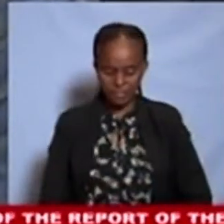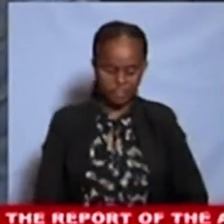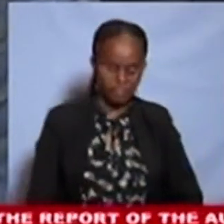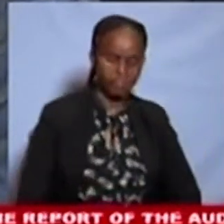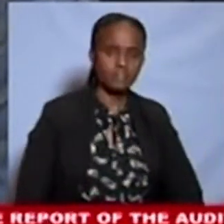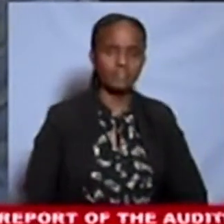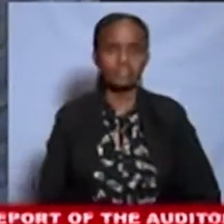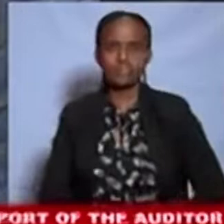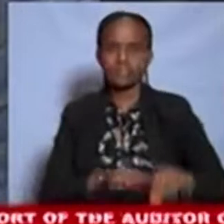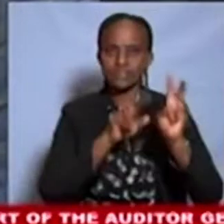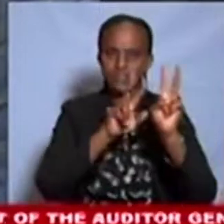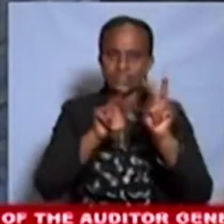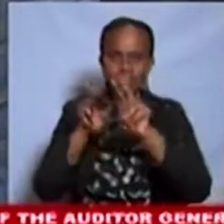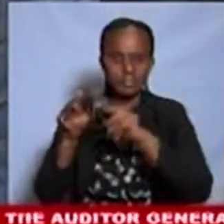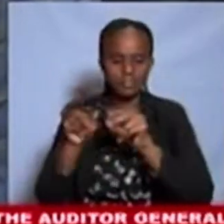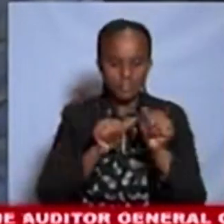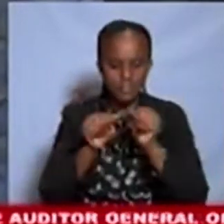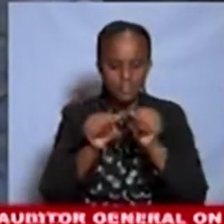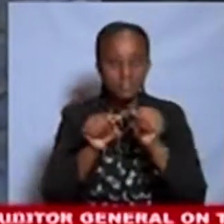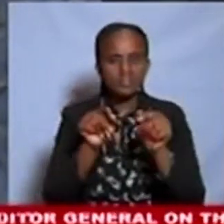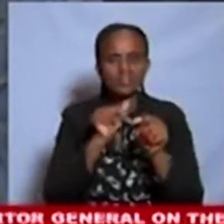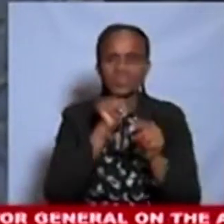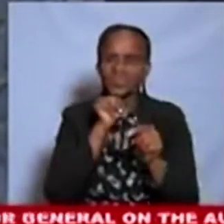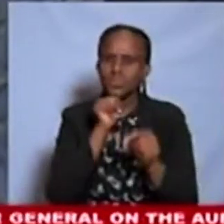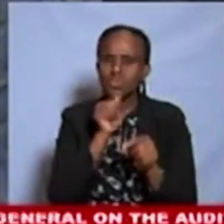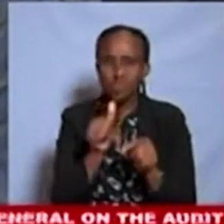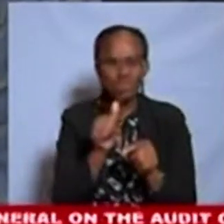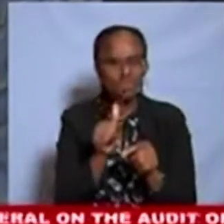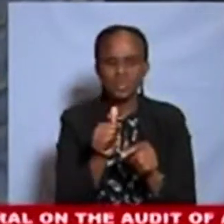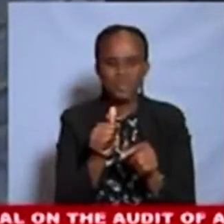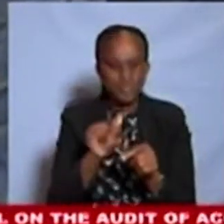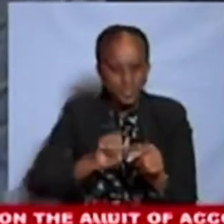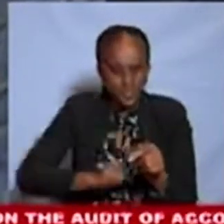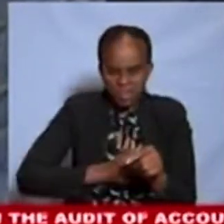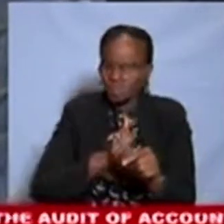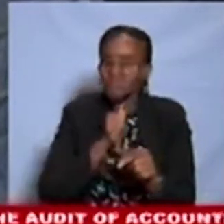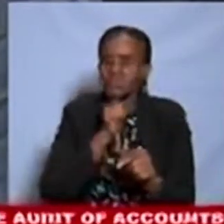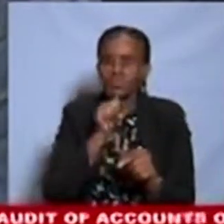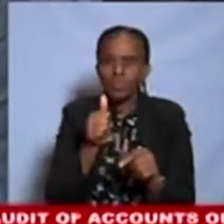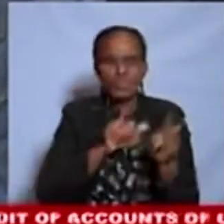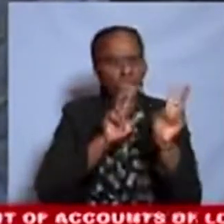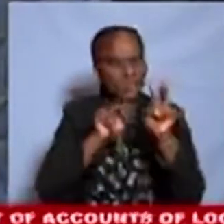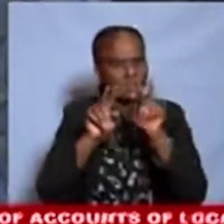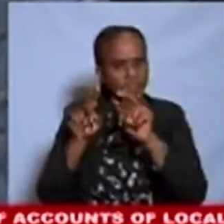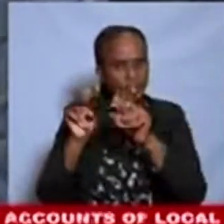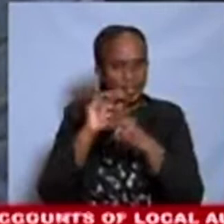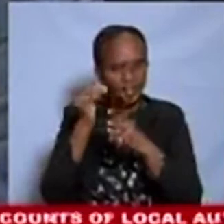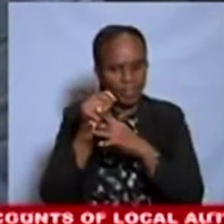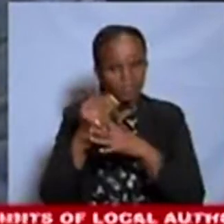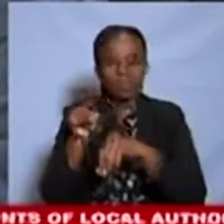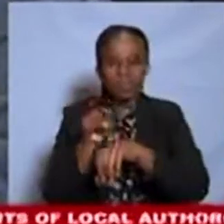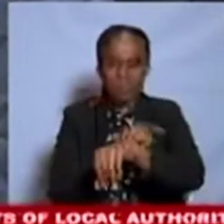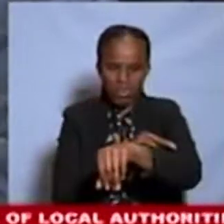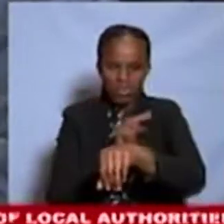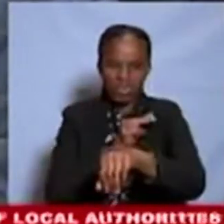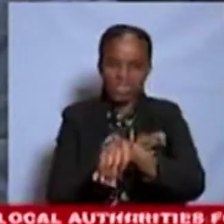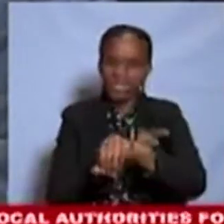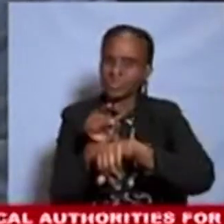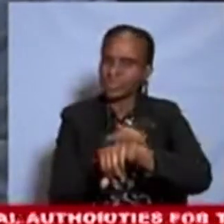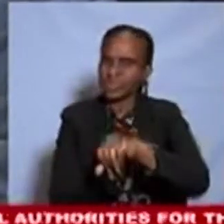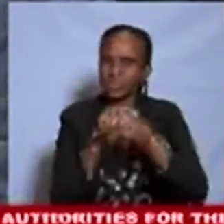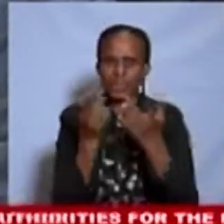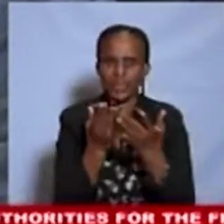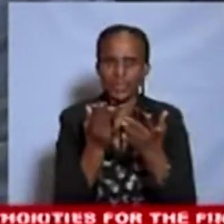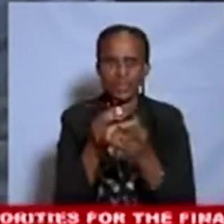The monitoring system, it's not that we did not monitor or it took us long.